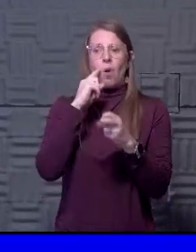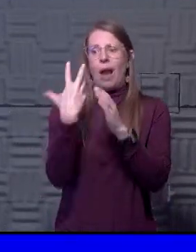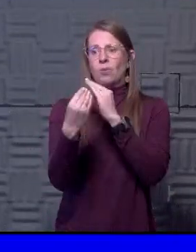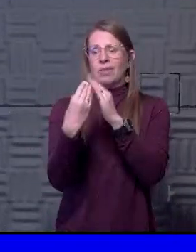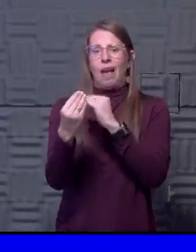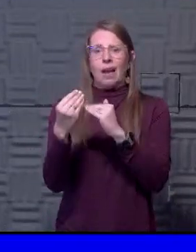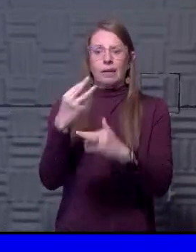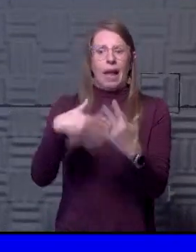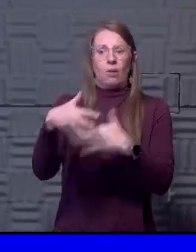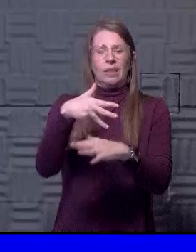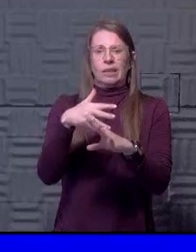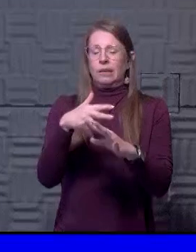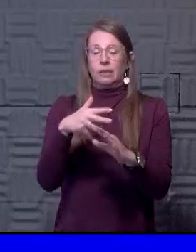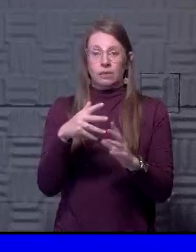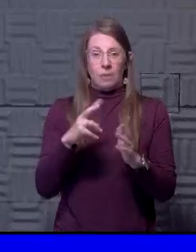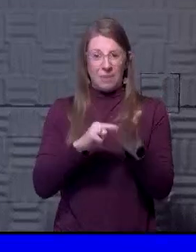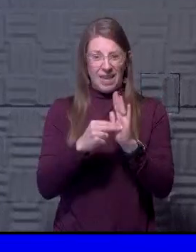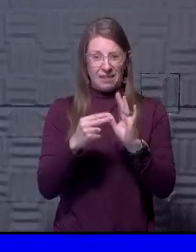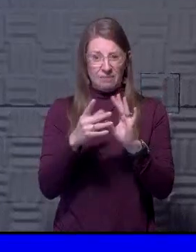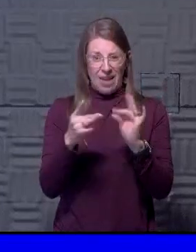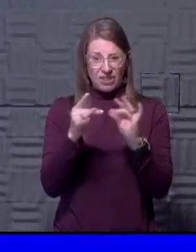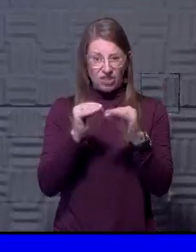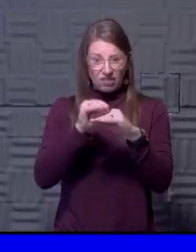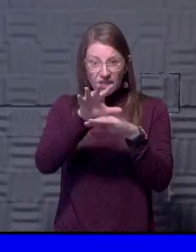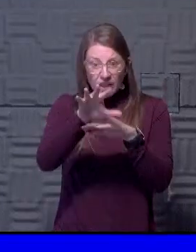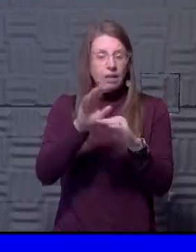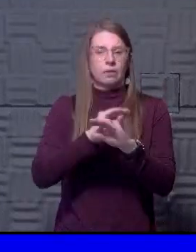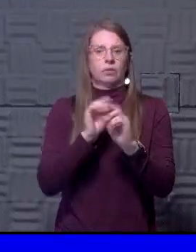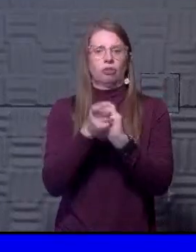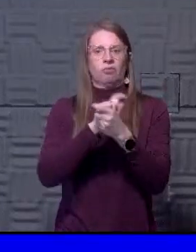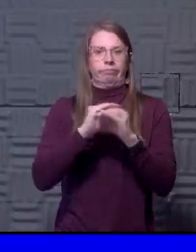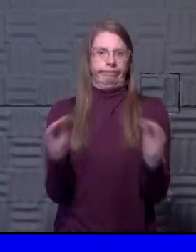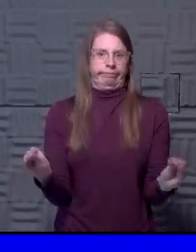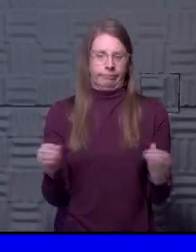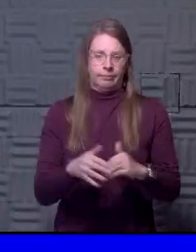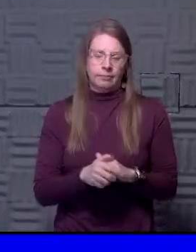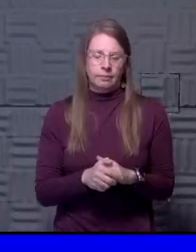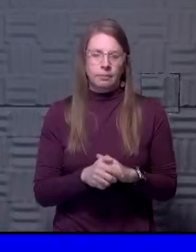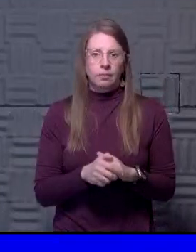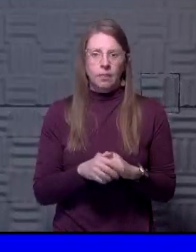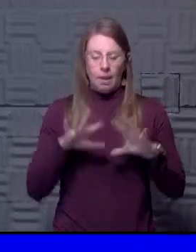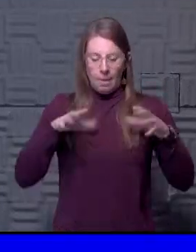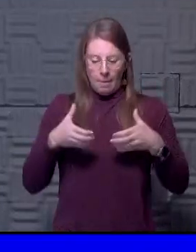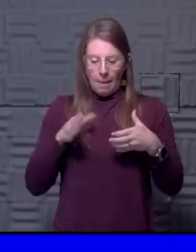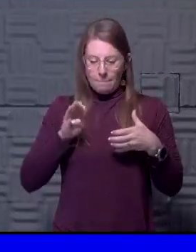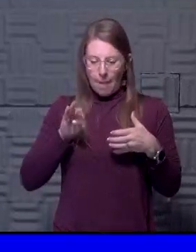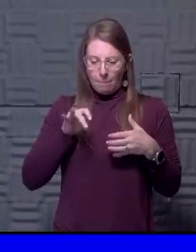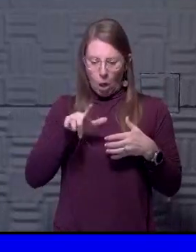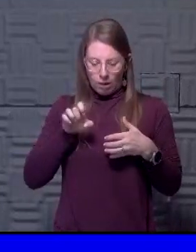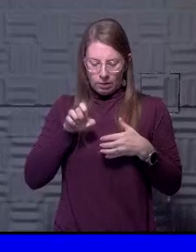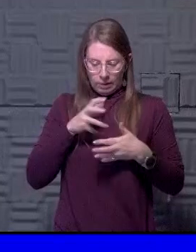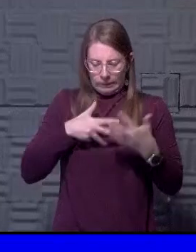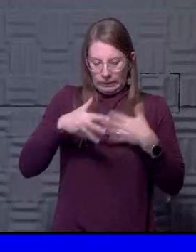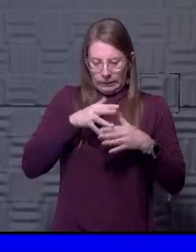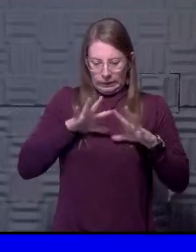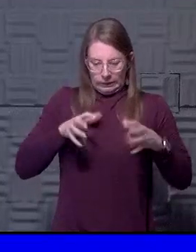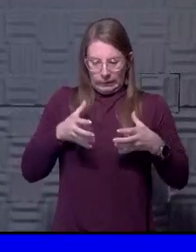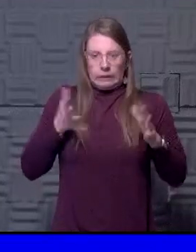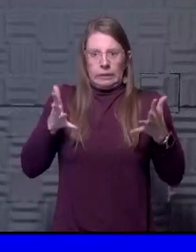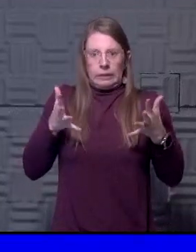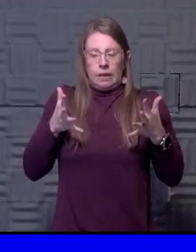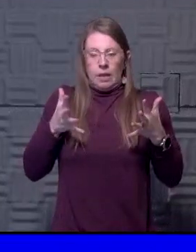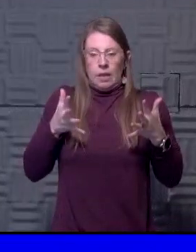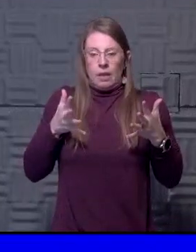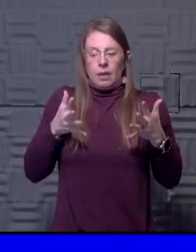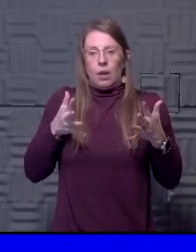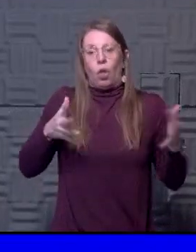outside. So that messaging is not going to change. Really keep your bubble as your bubble. Try not to intermingle those bubbles. Not